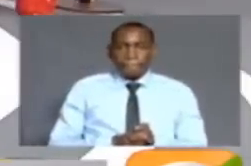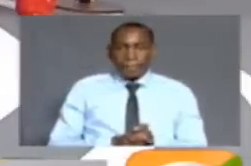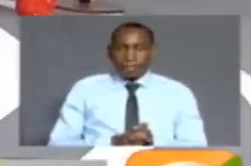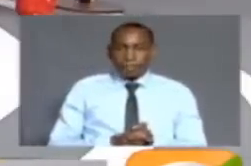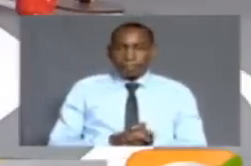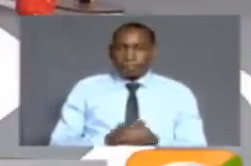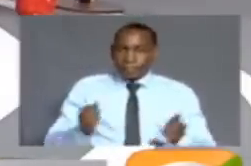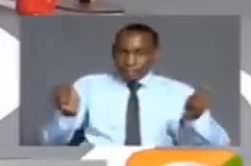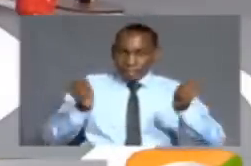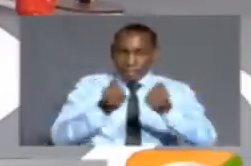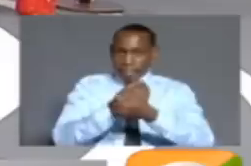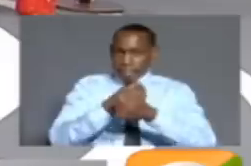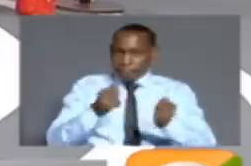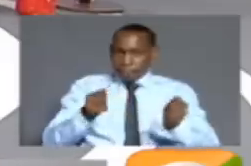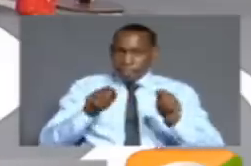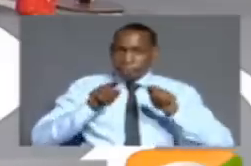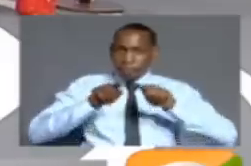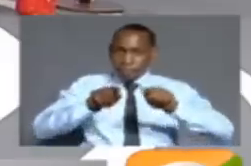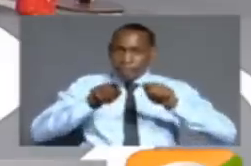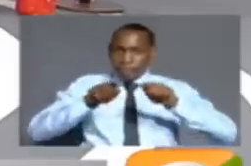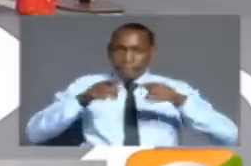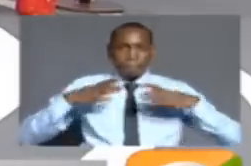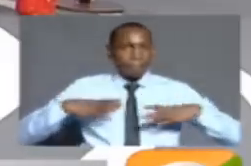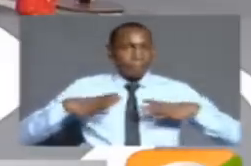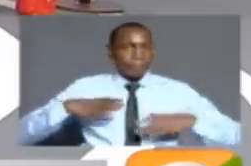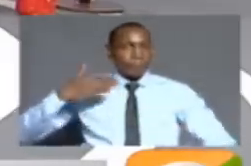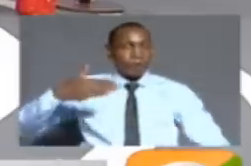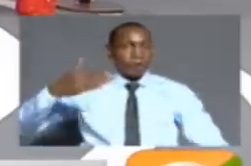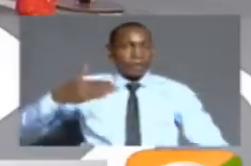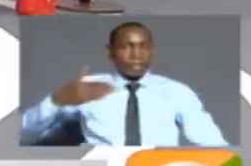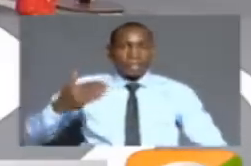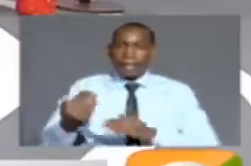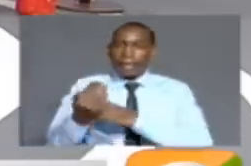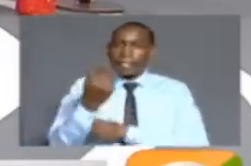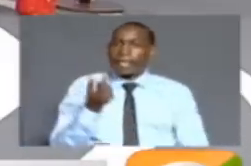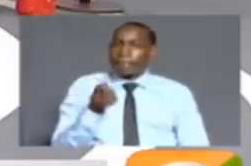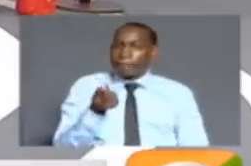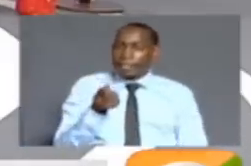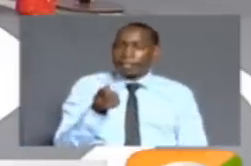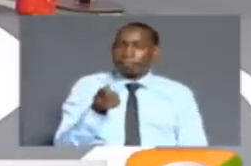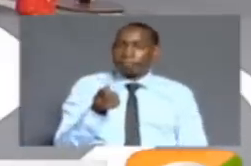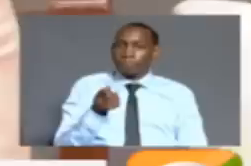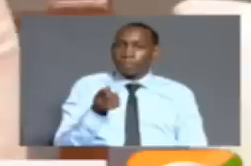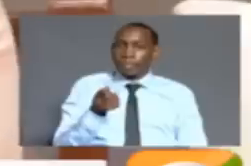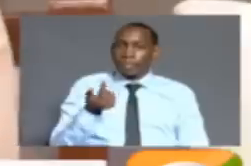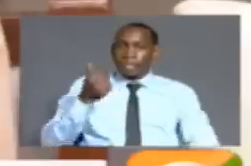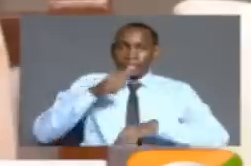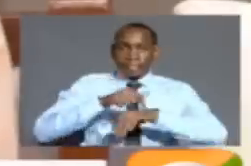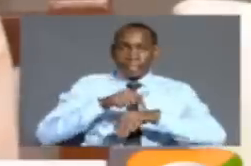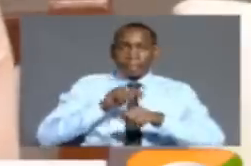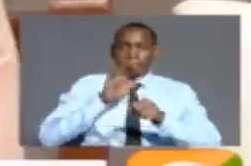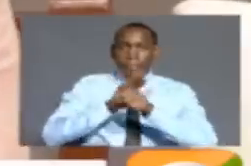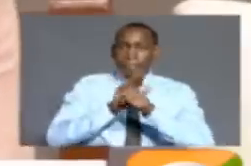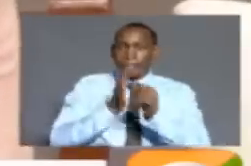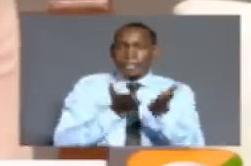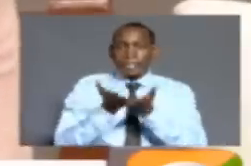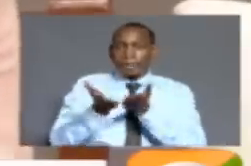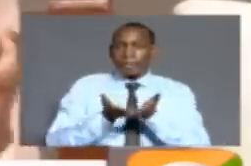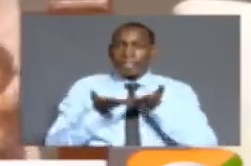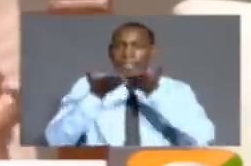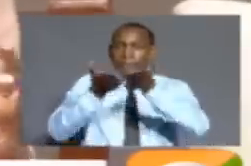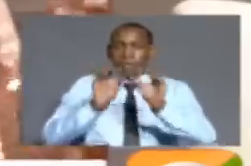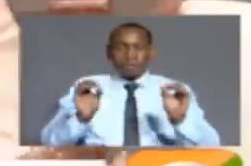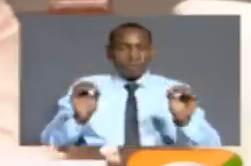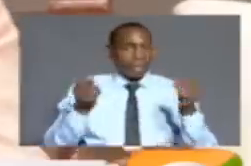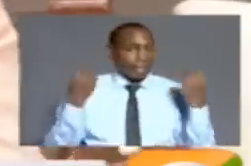also blame the wananchi for asking us for money when a lot of the services are not being provided. Does